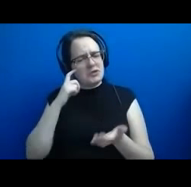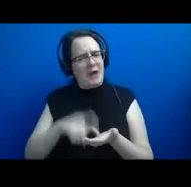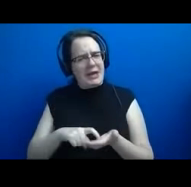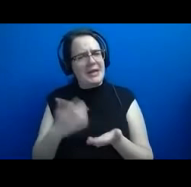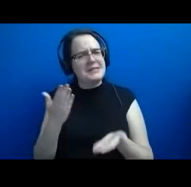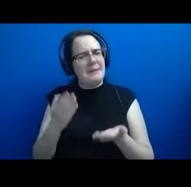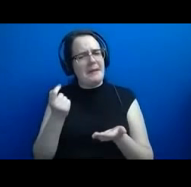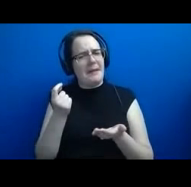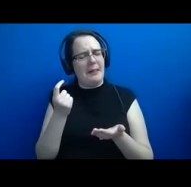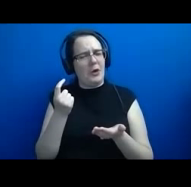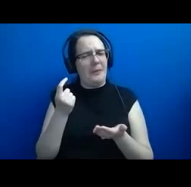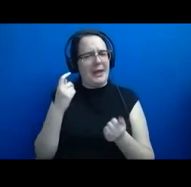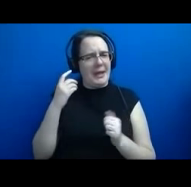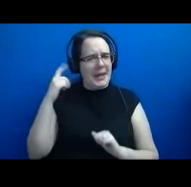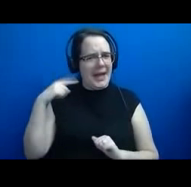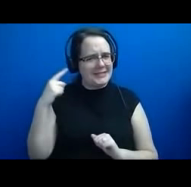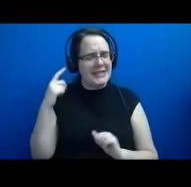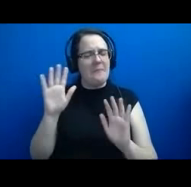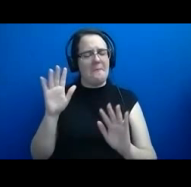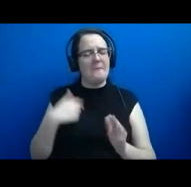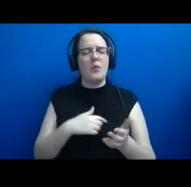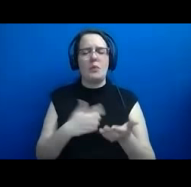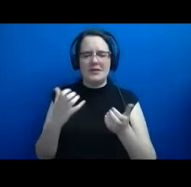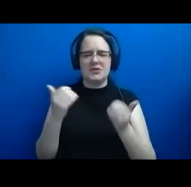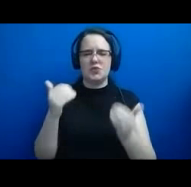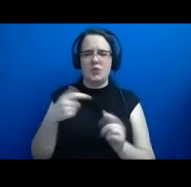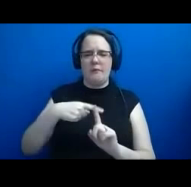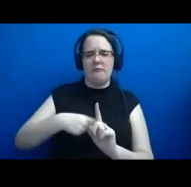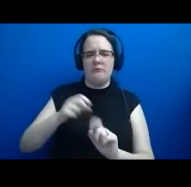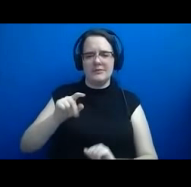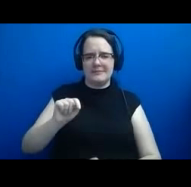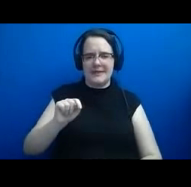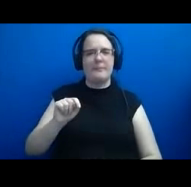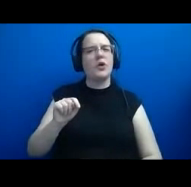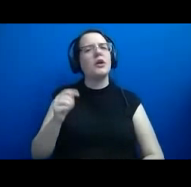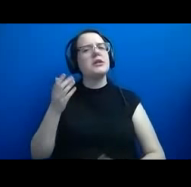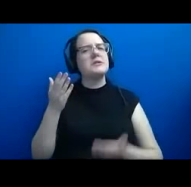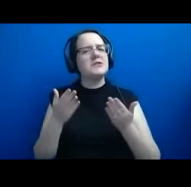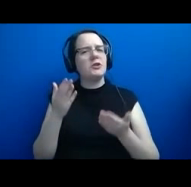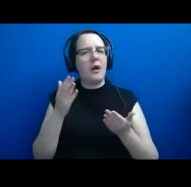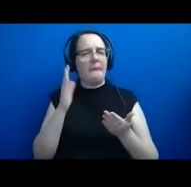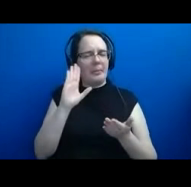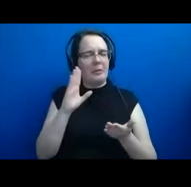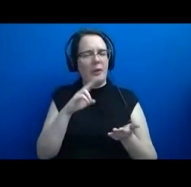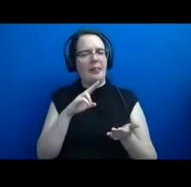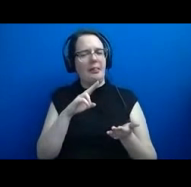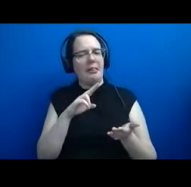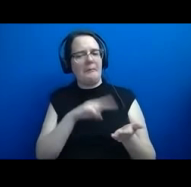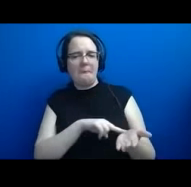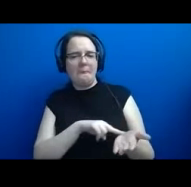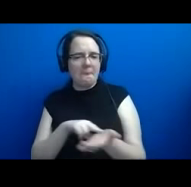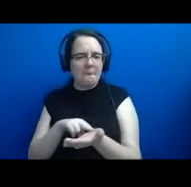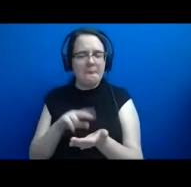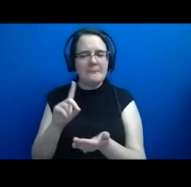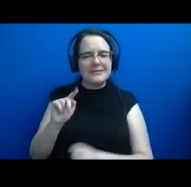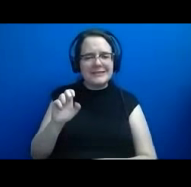do want to do it in September. And so we will probably field out some dates to folks and get some feedback